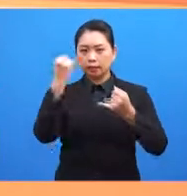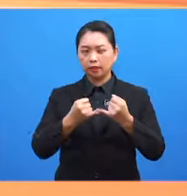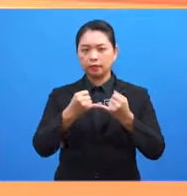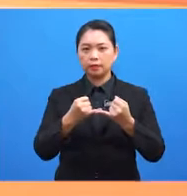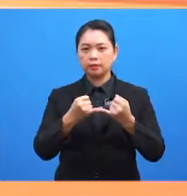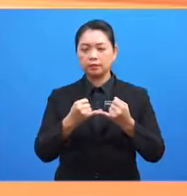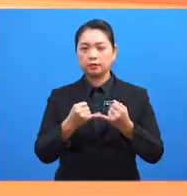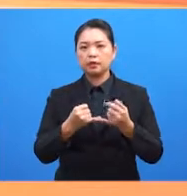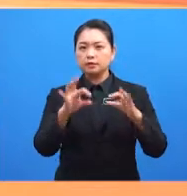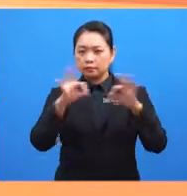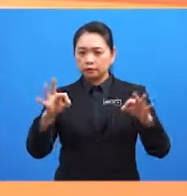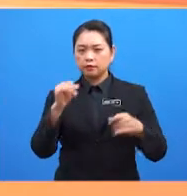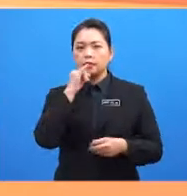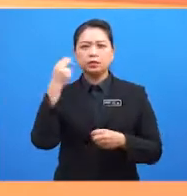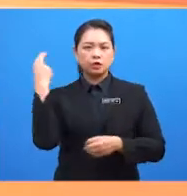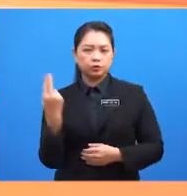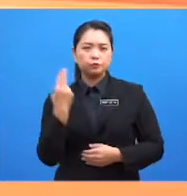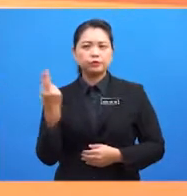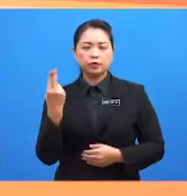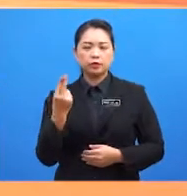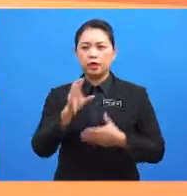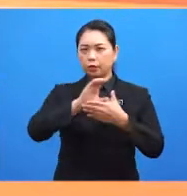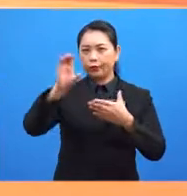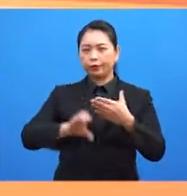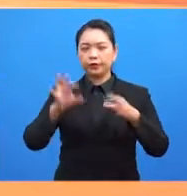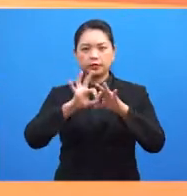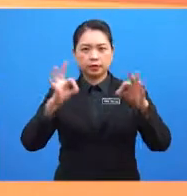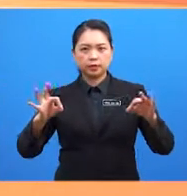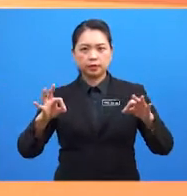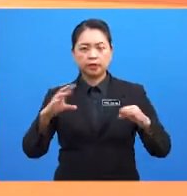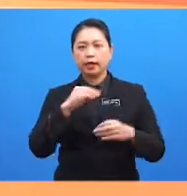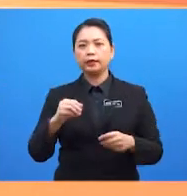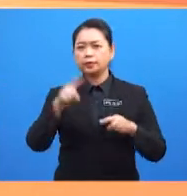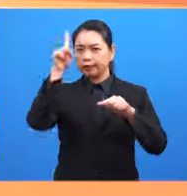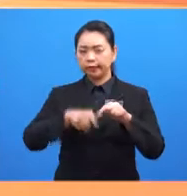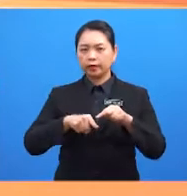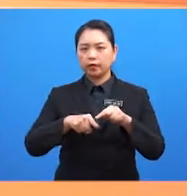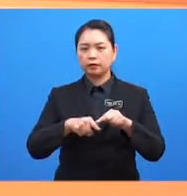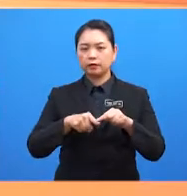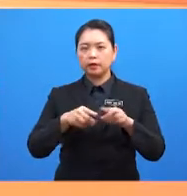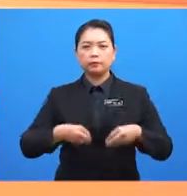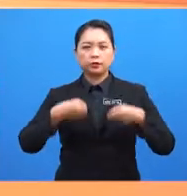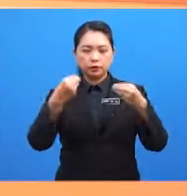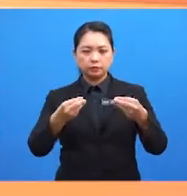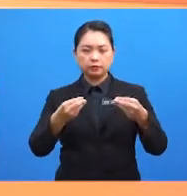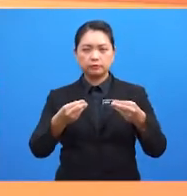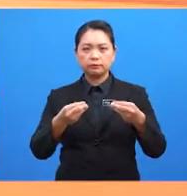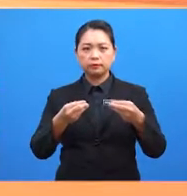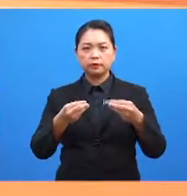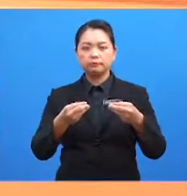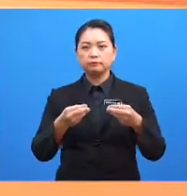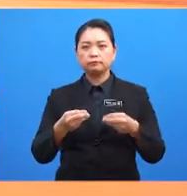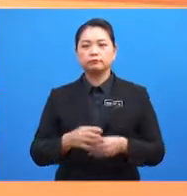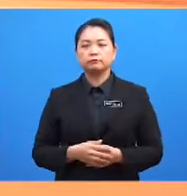of a paragraph is usually the concluding sentence, and it can also provide clues to the main